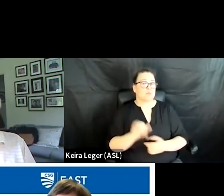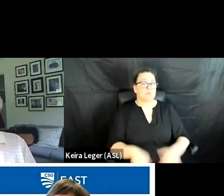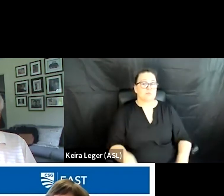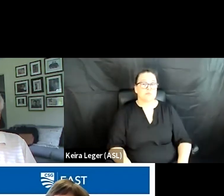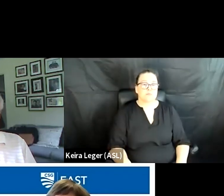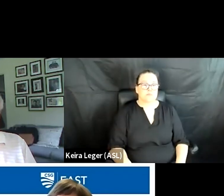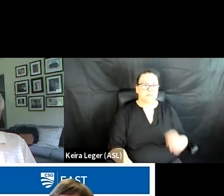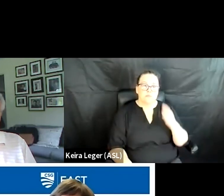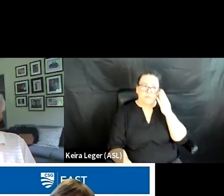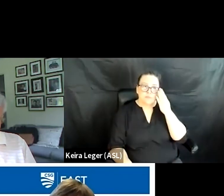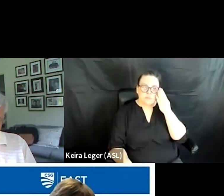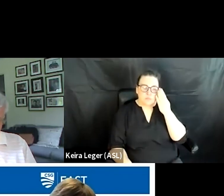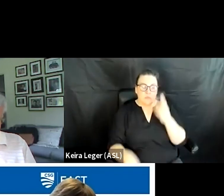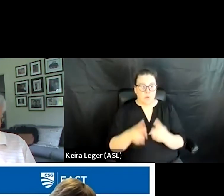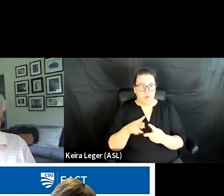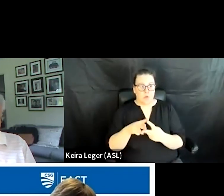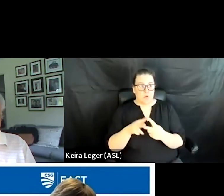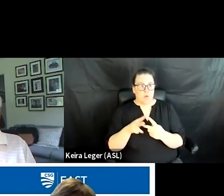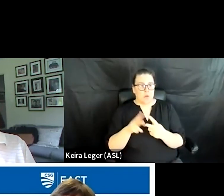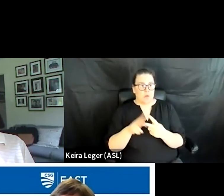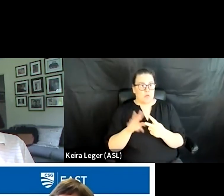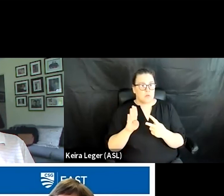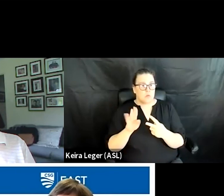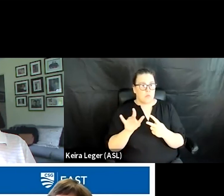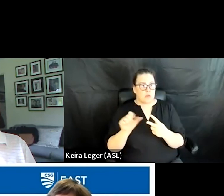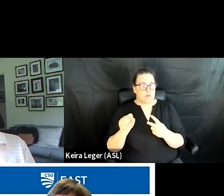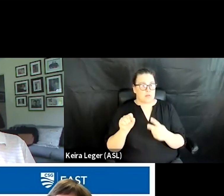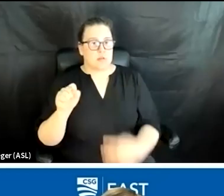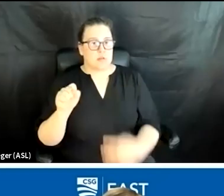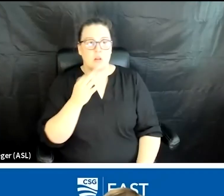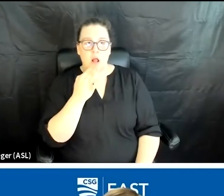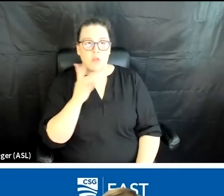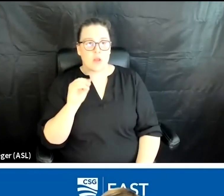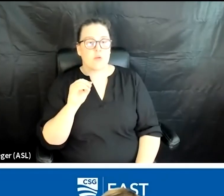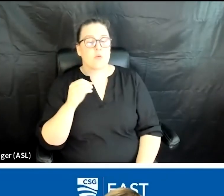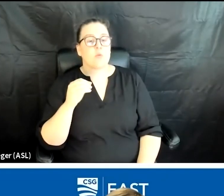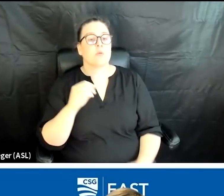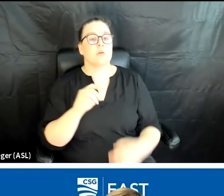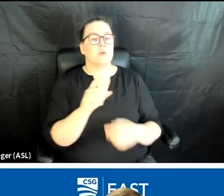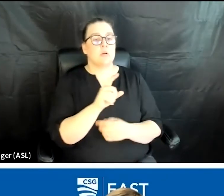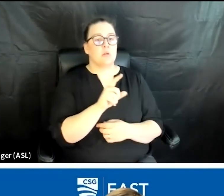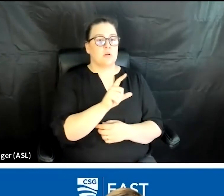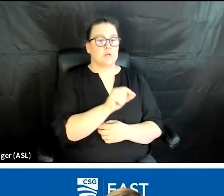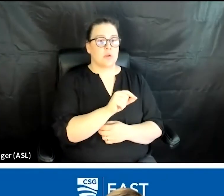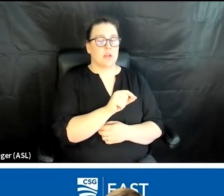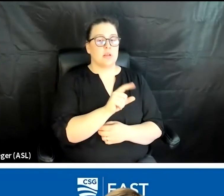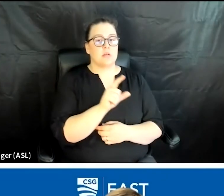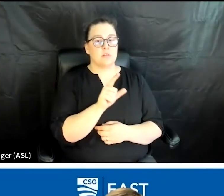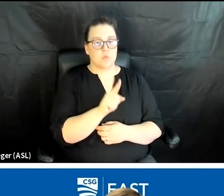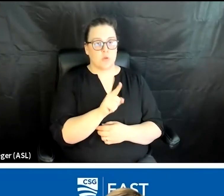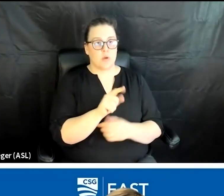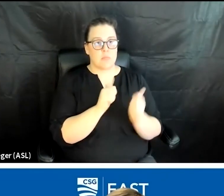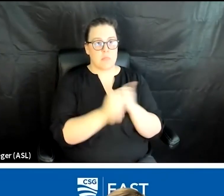In addition to those two bills, Colorado in 2021 passed